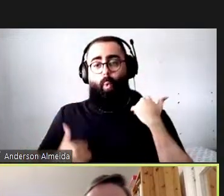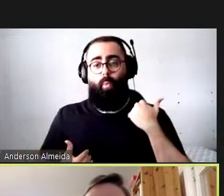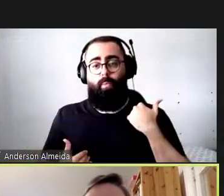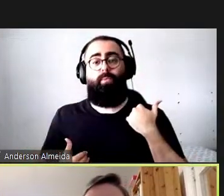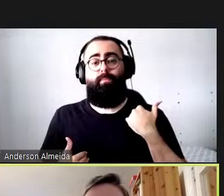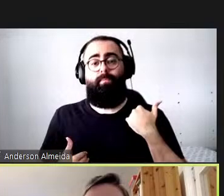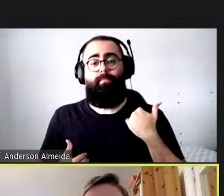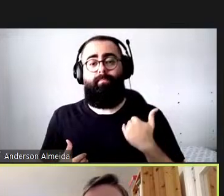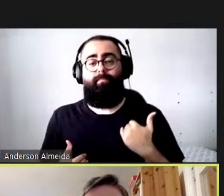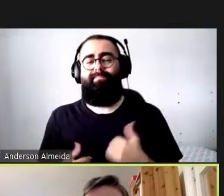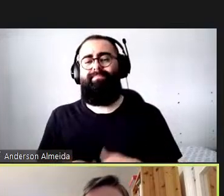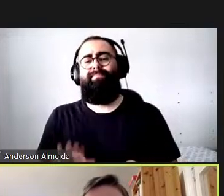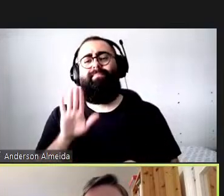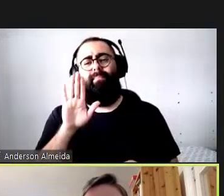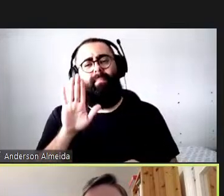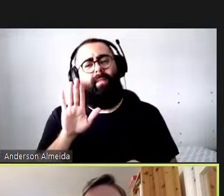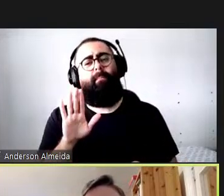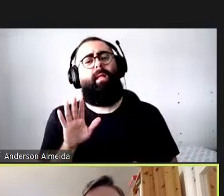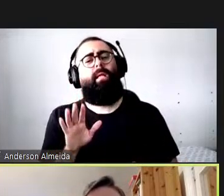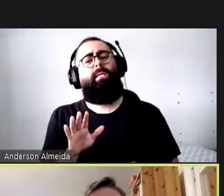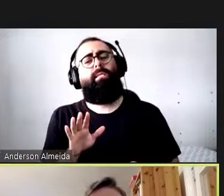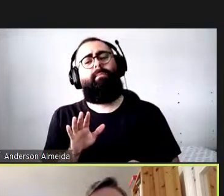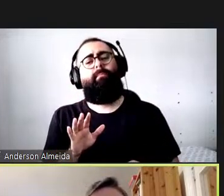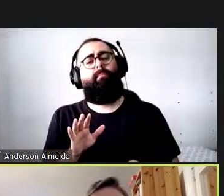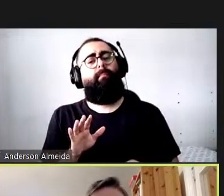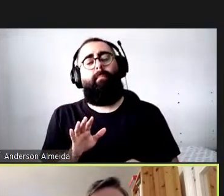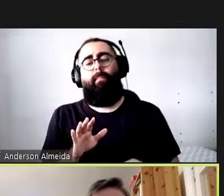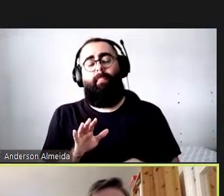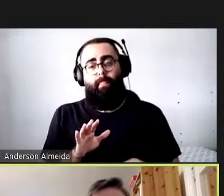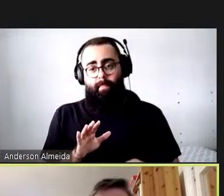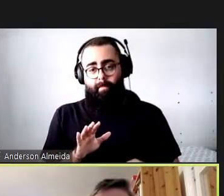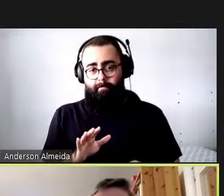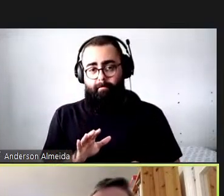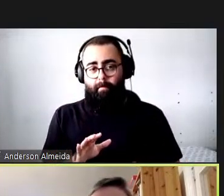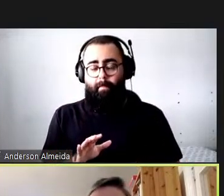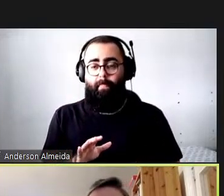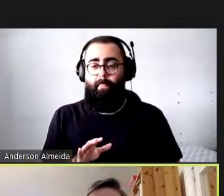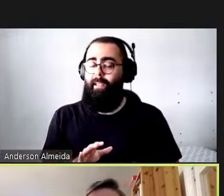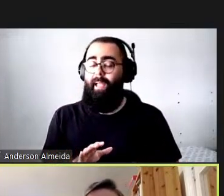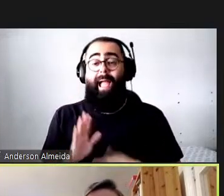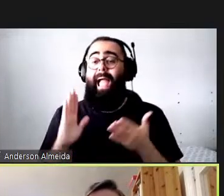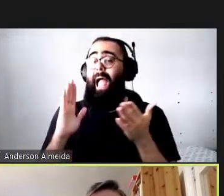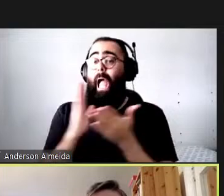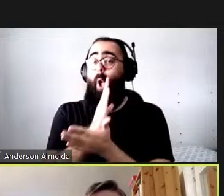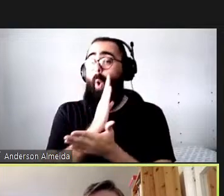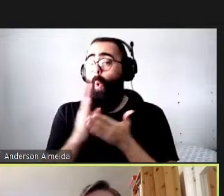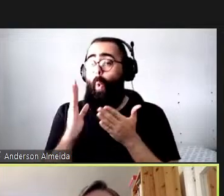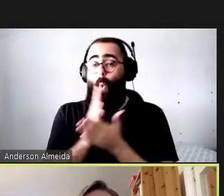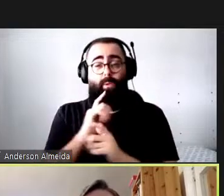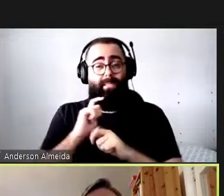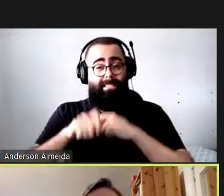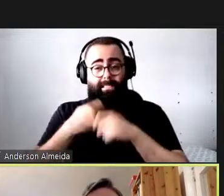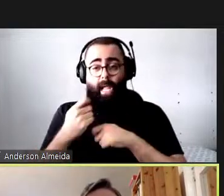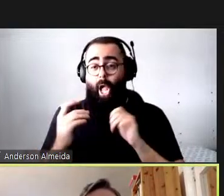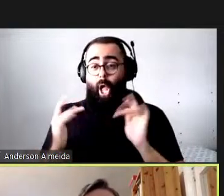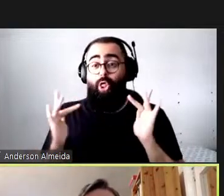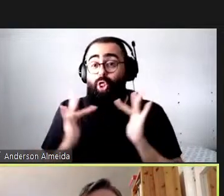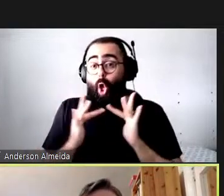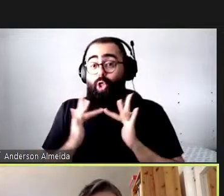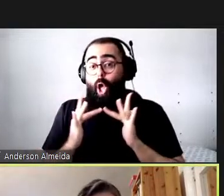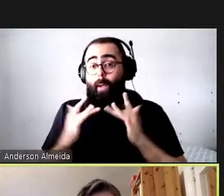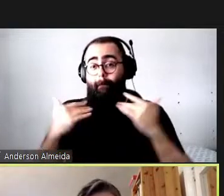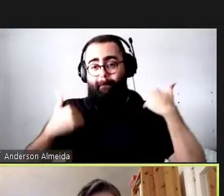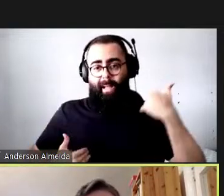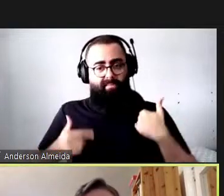But a lot of signs are produced not on the body or in contact with the body, but in the physical space in front of the